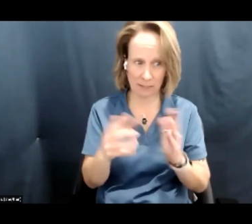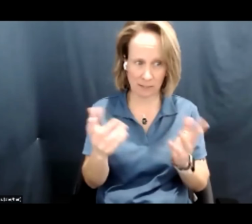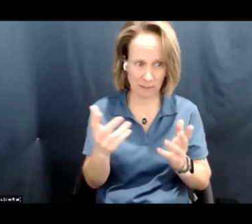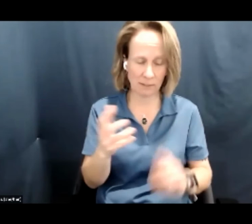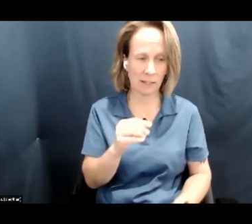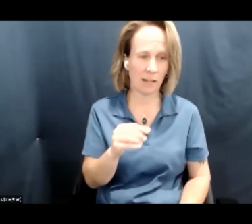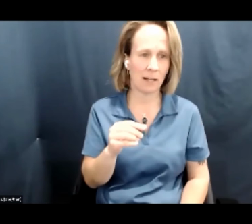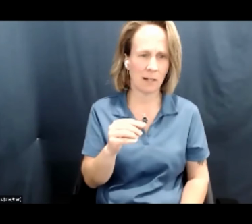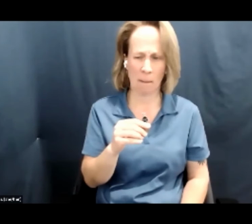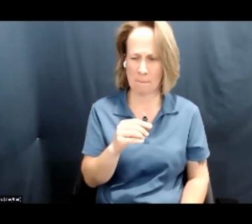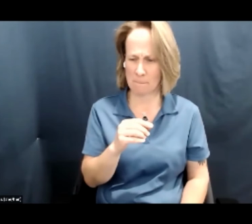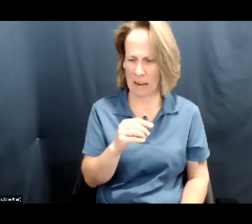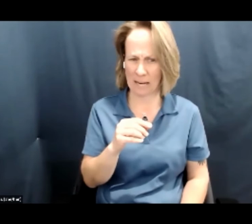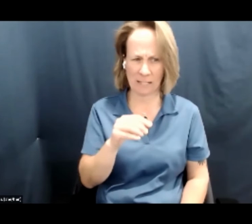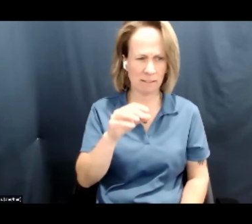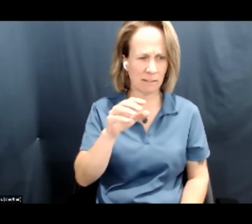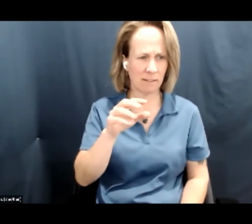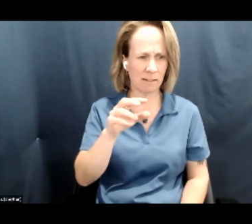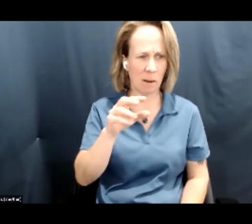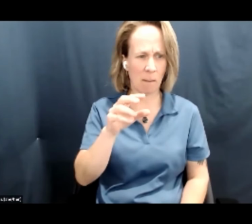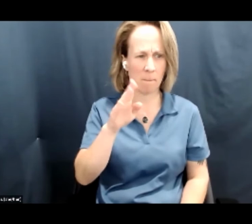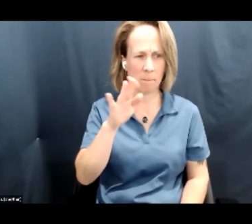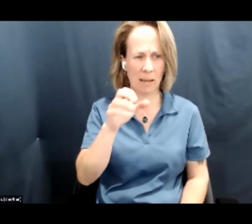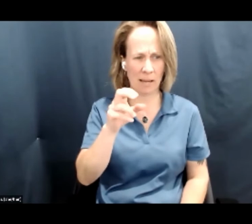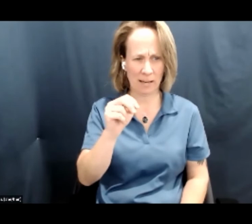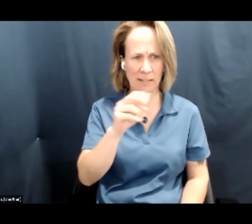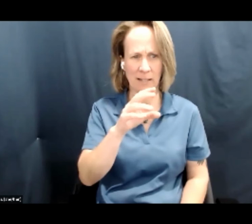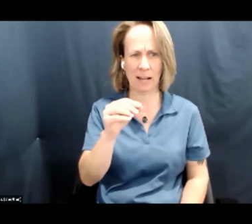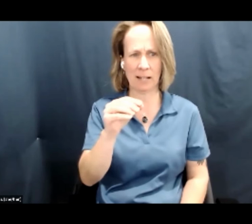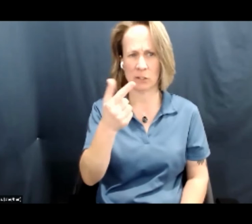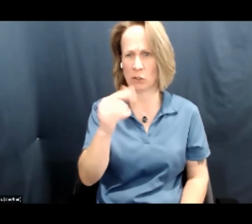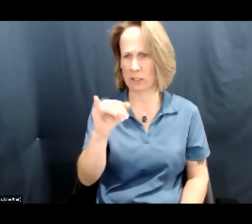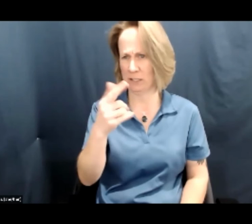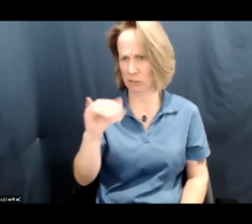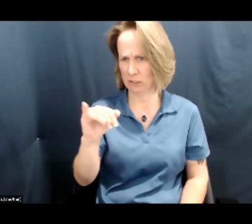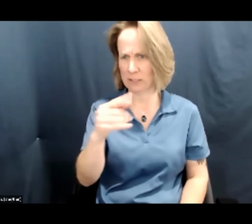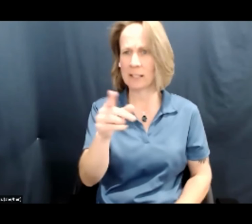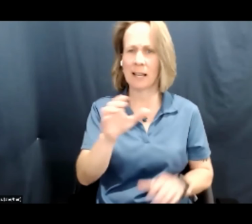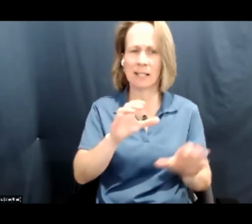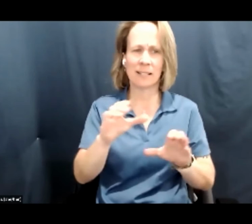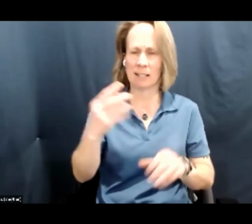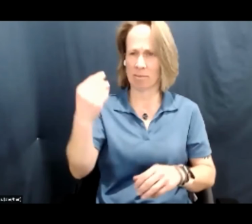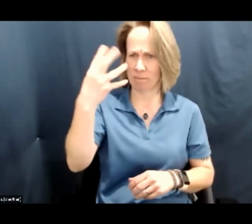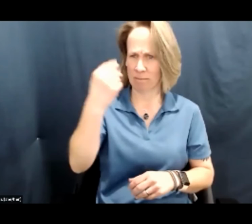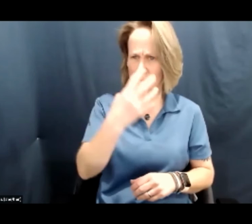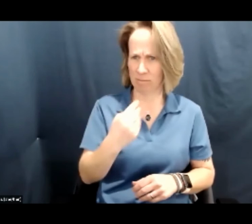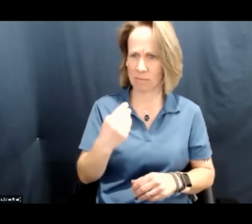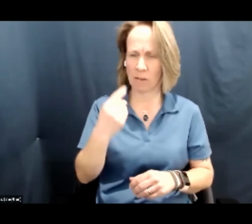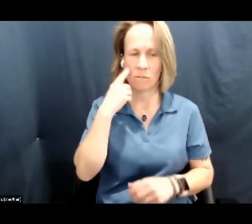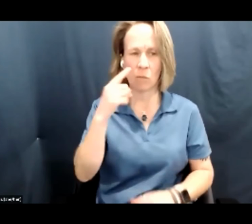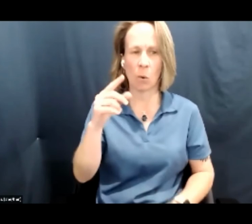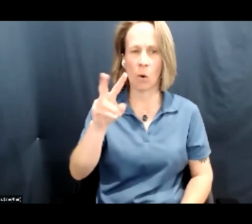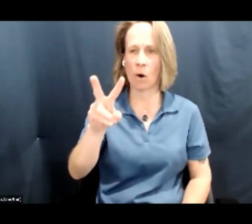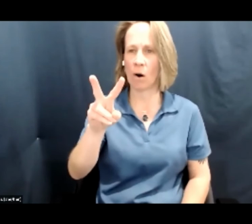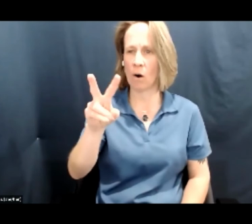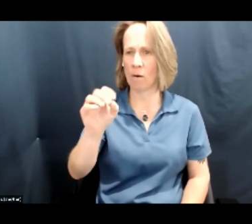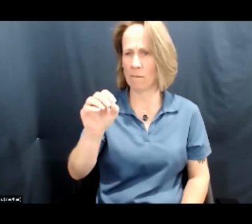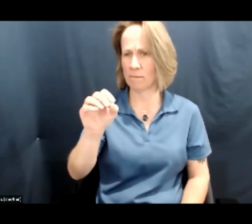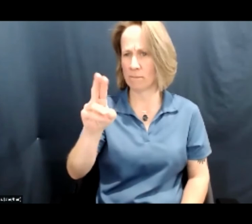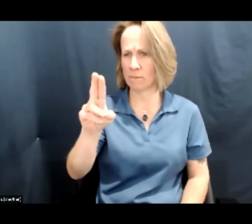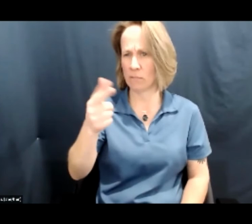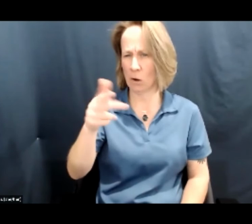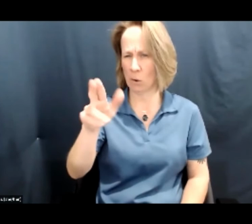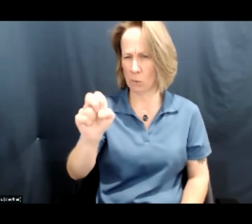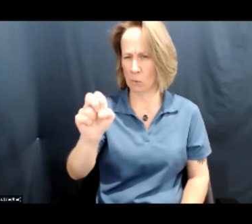Gigi. They did a photo shoot with Vogue where they talked about how they like to use, I think they